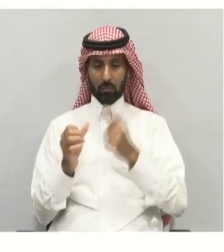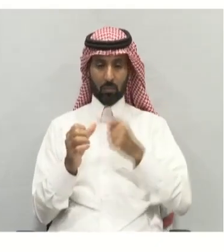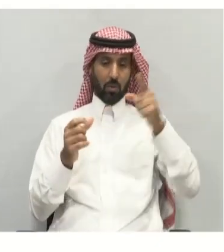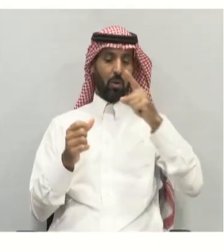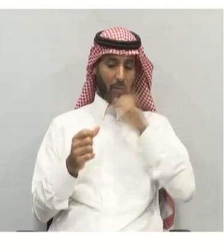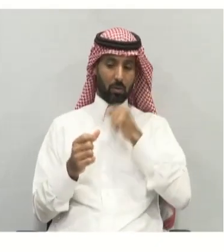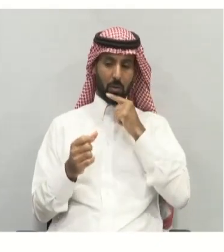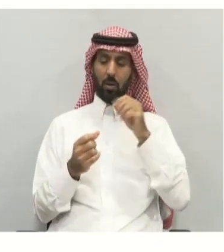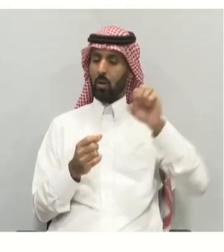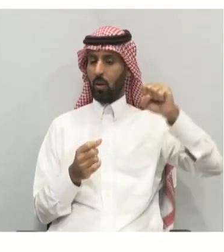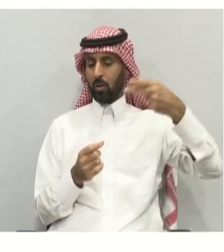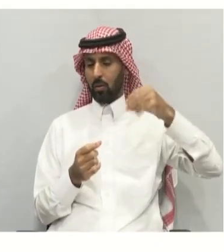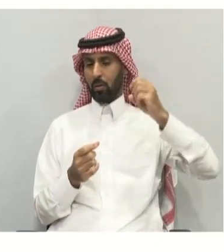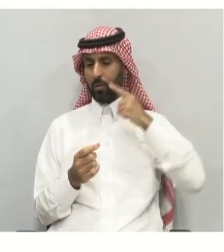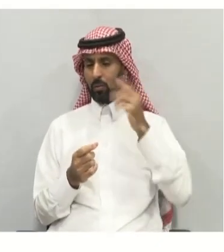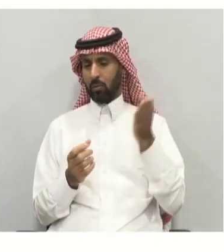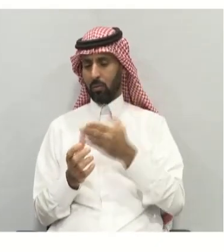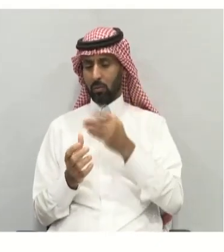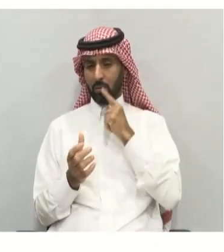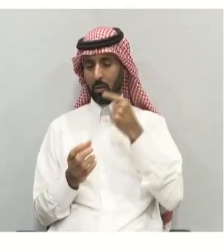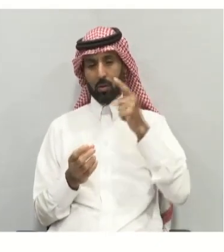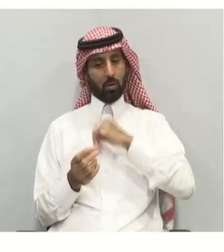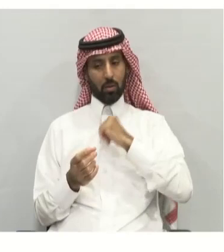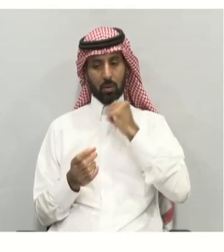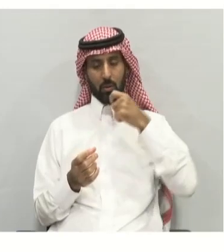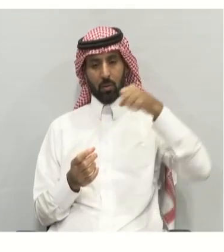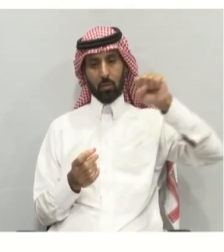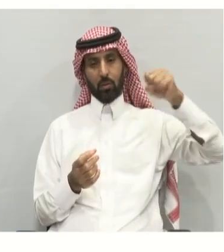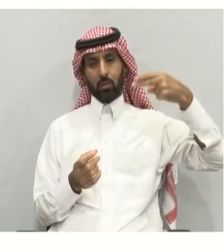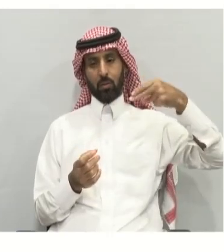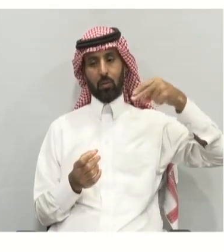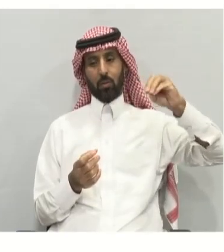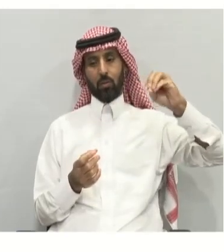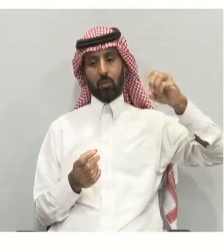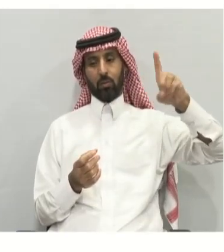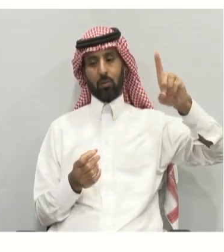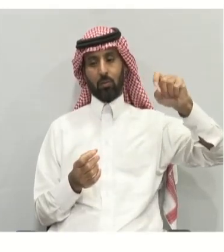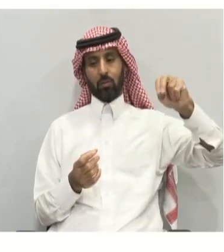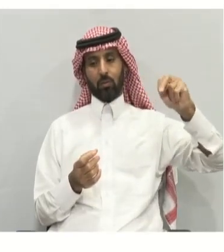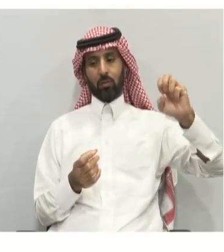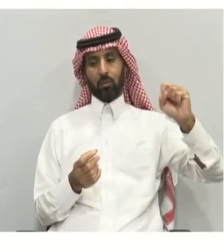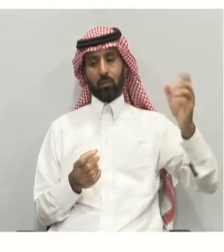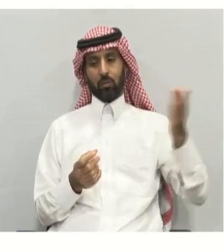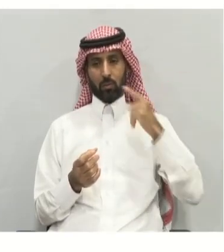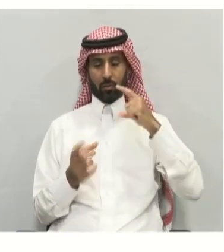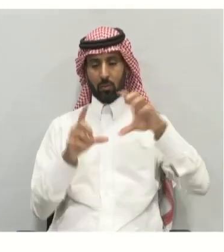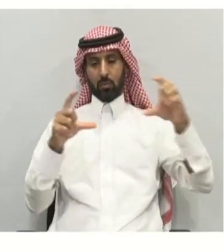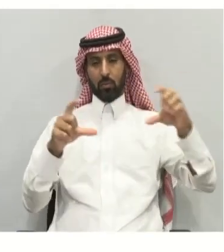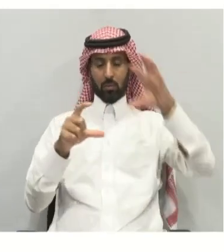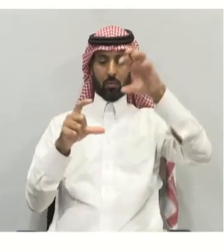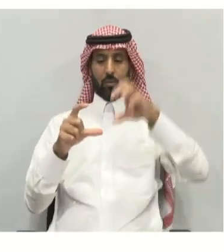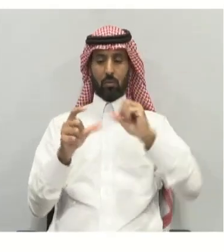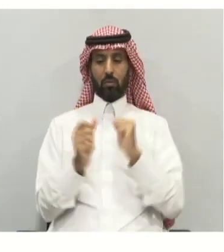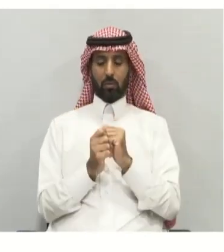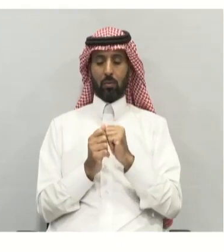with should and shouldn't and the verb that we can see between brackets. And we said, for